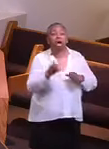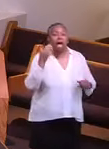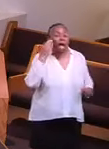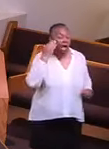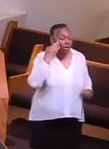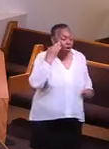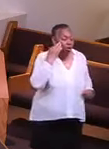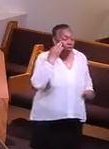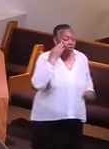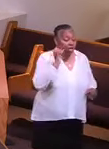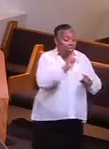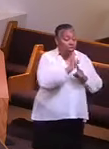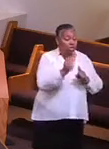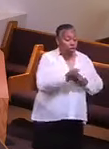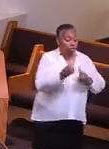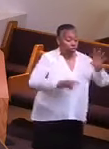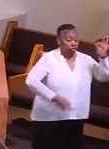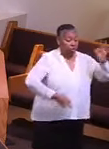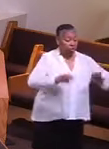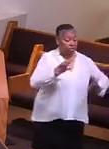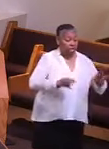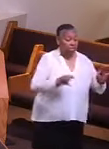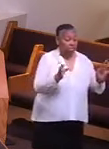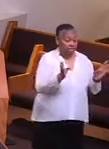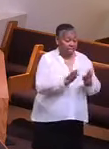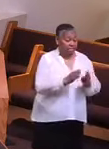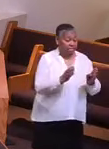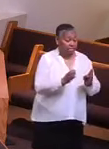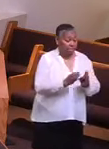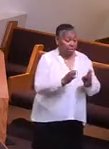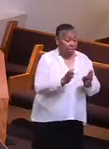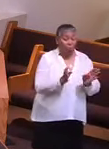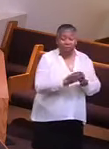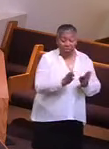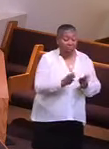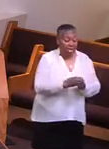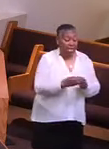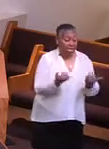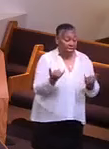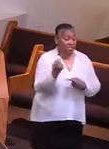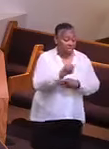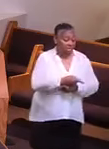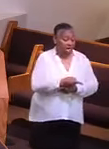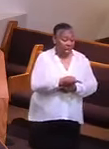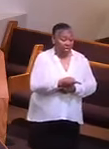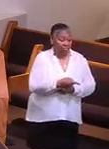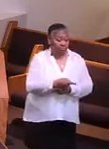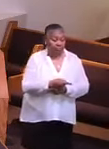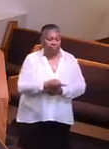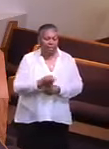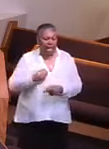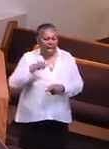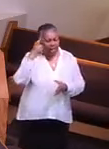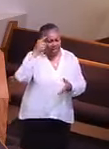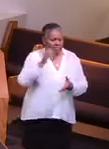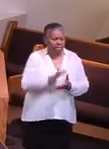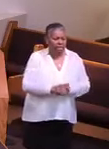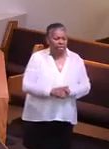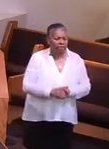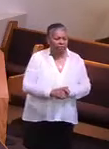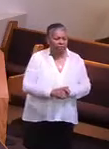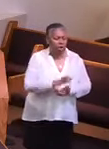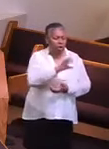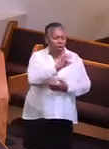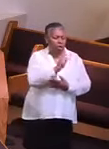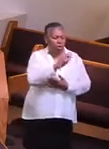social justice ministry will be meeting directly after service today. And they need to have a meeting. I believe the career